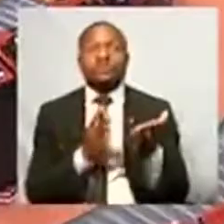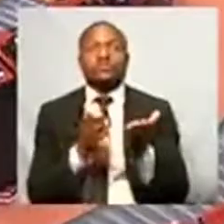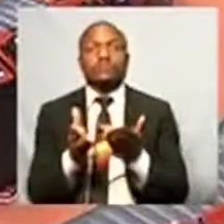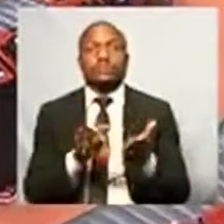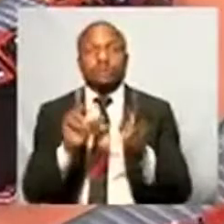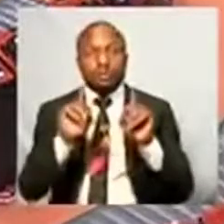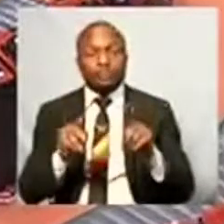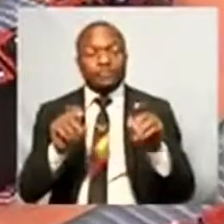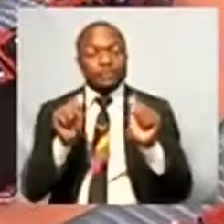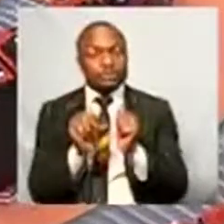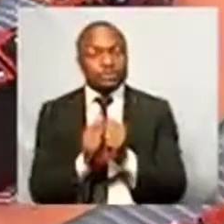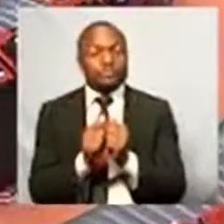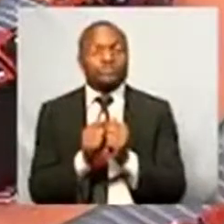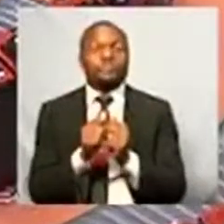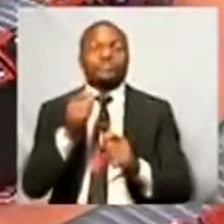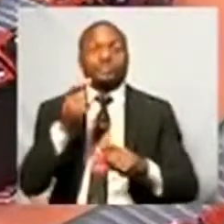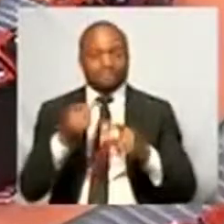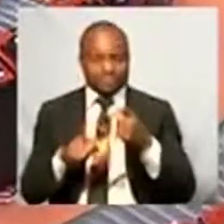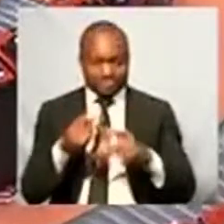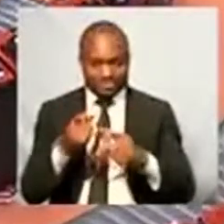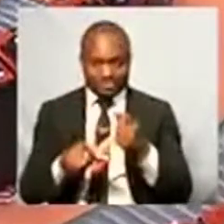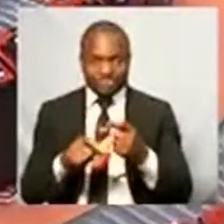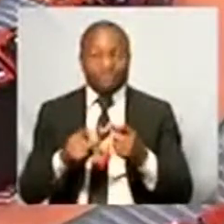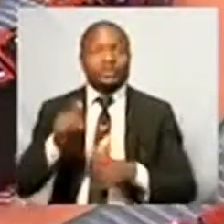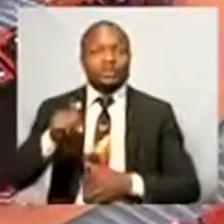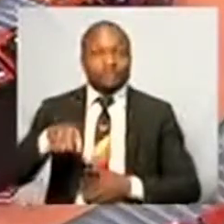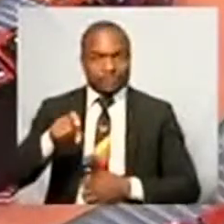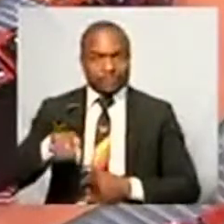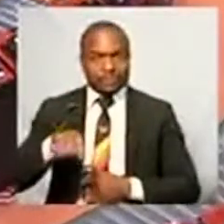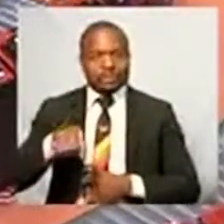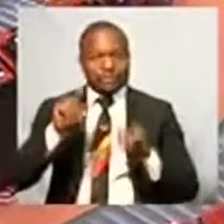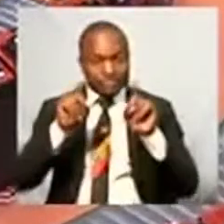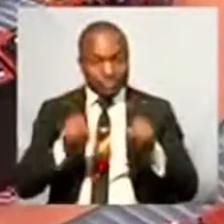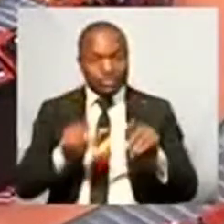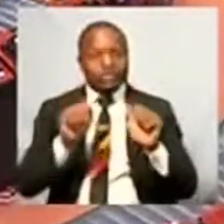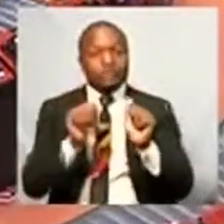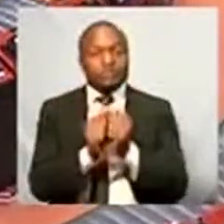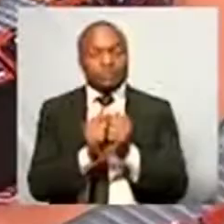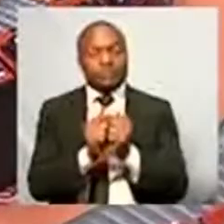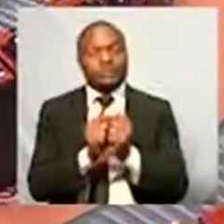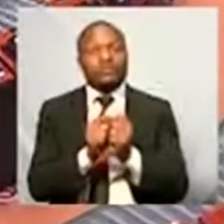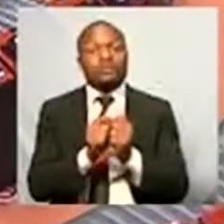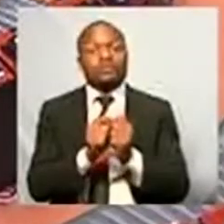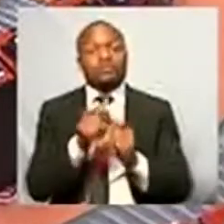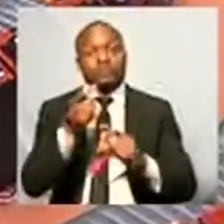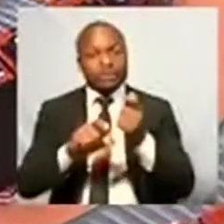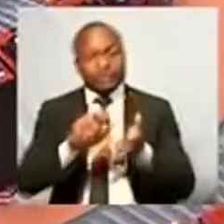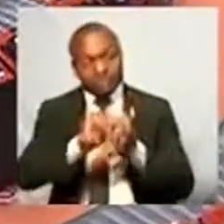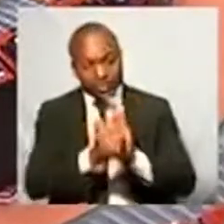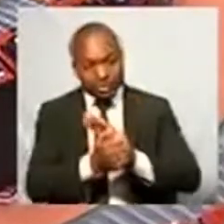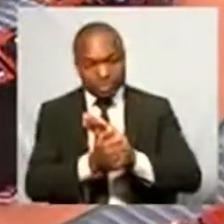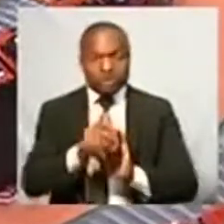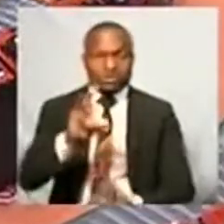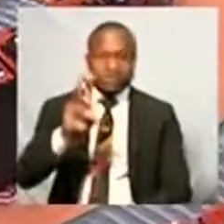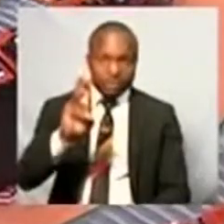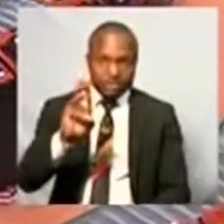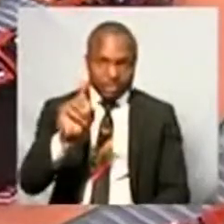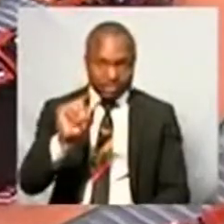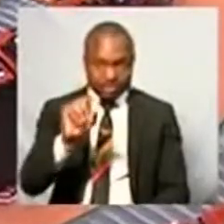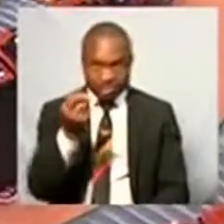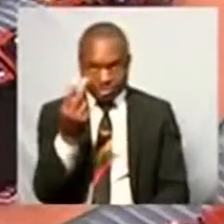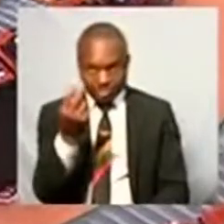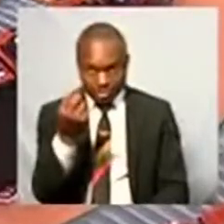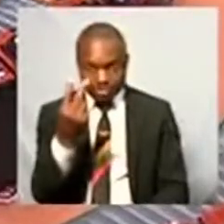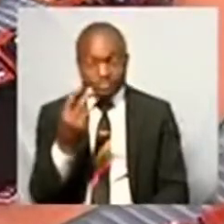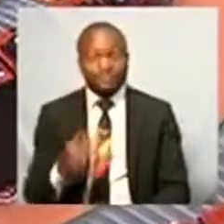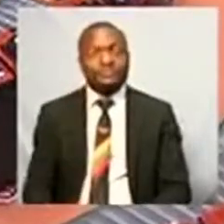with disabilities as required by Persons with Disabilities Act number 6 of 2012. And